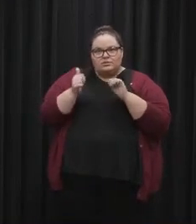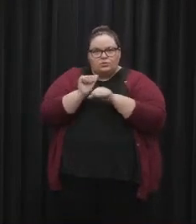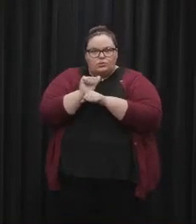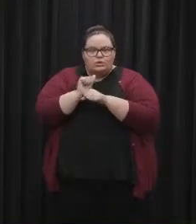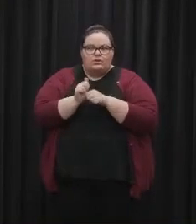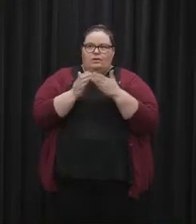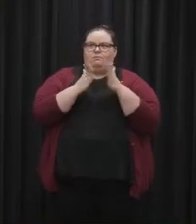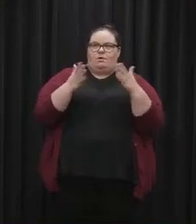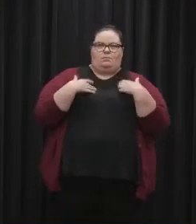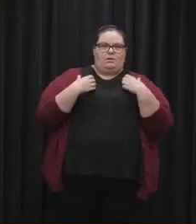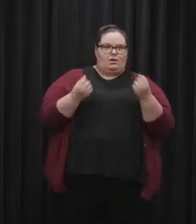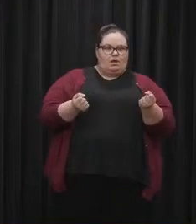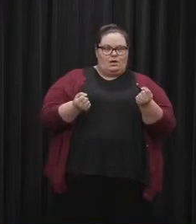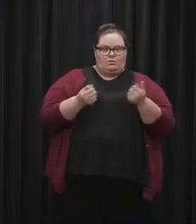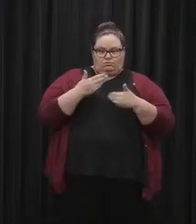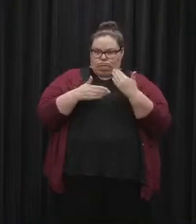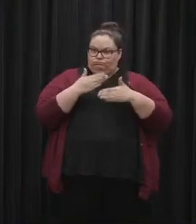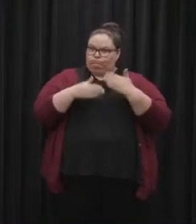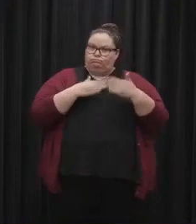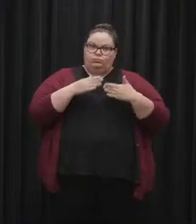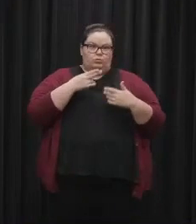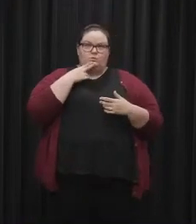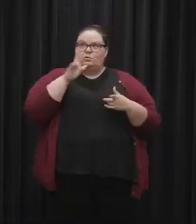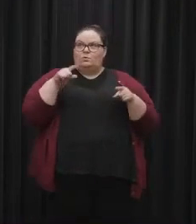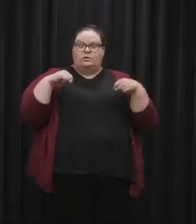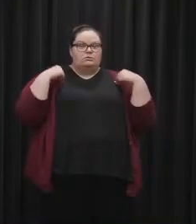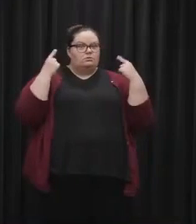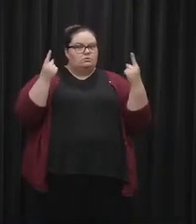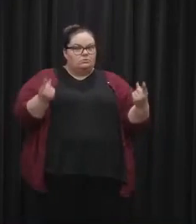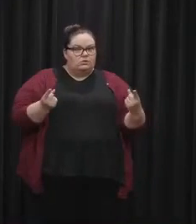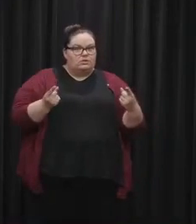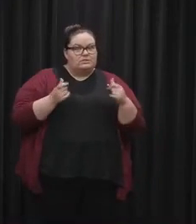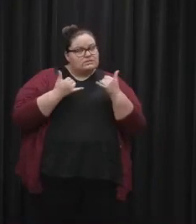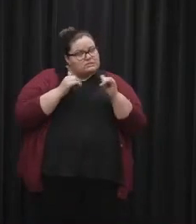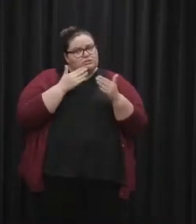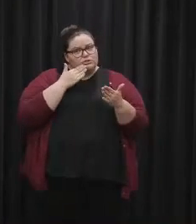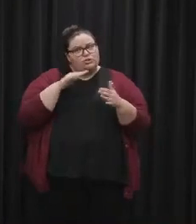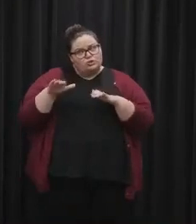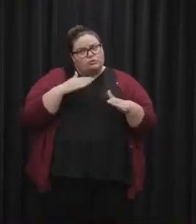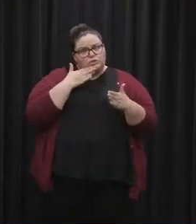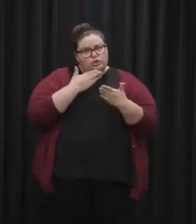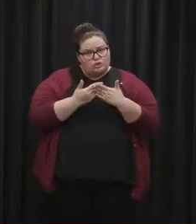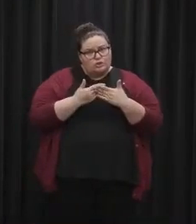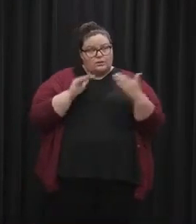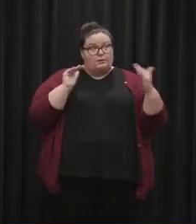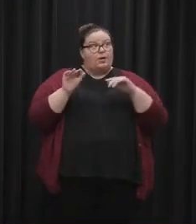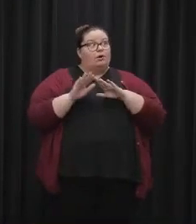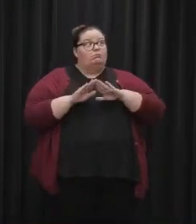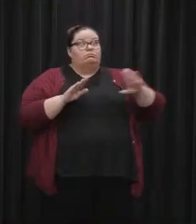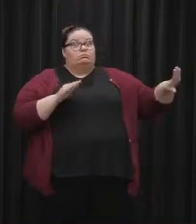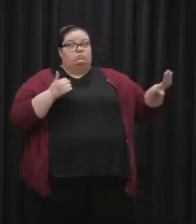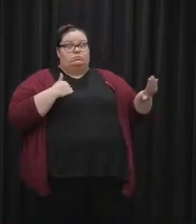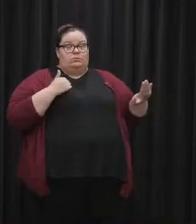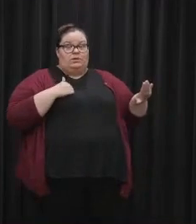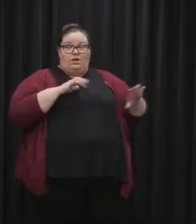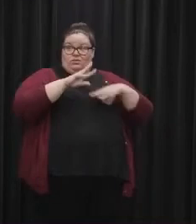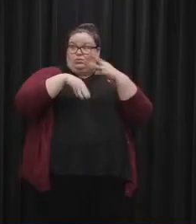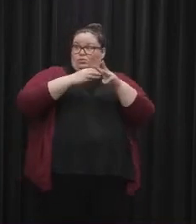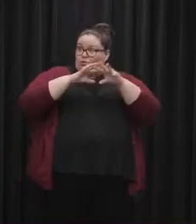and public health that's gotten us to this privileged point where we continue to be doing very well and comparison to most of the rest of the